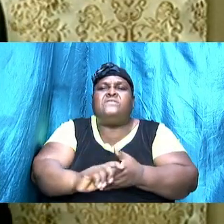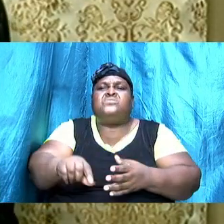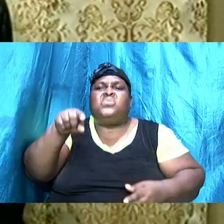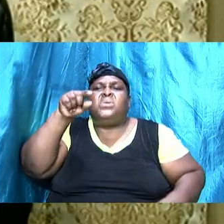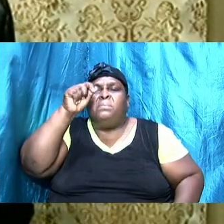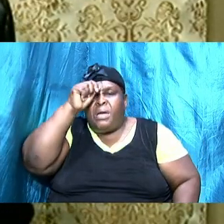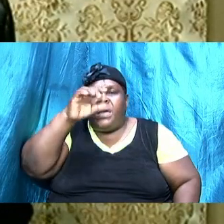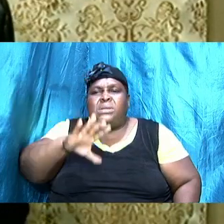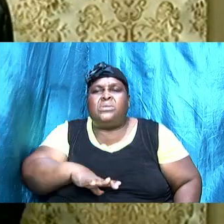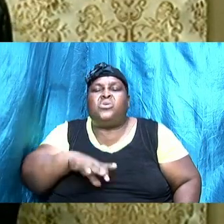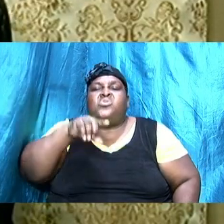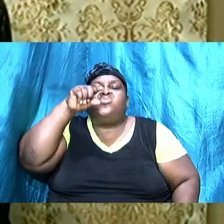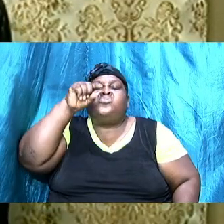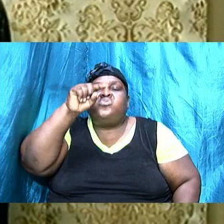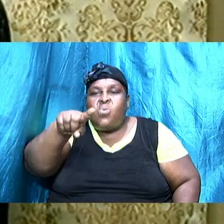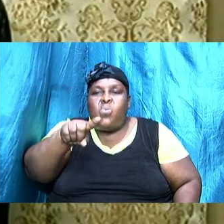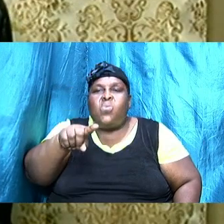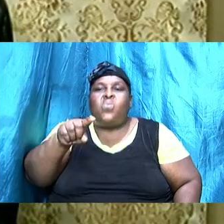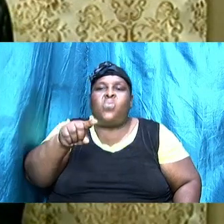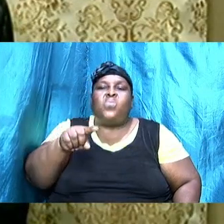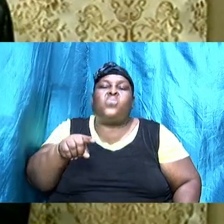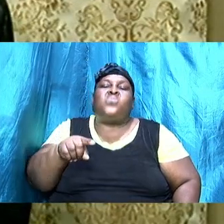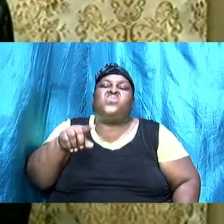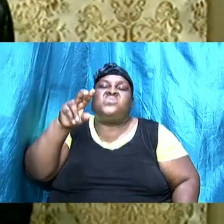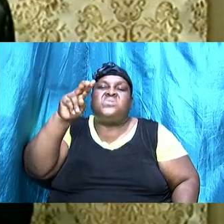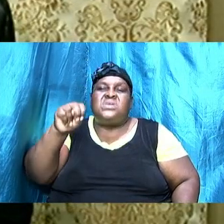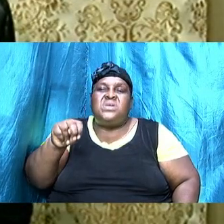You need a caring,